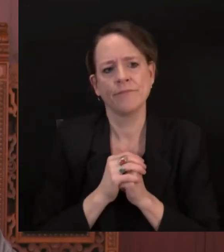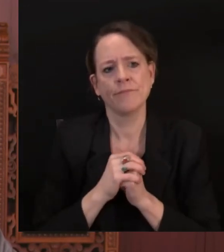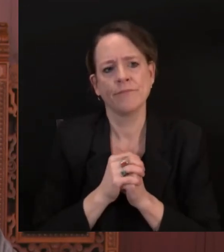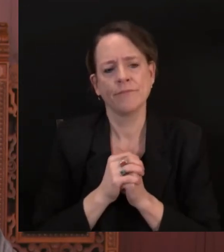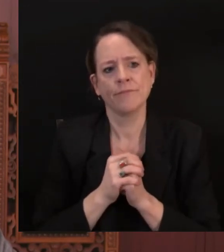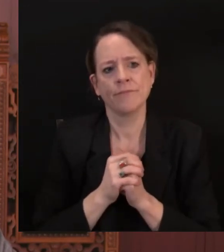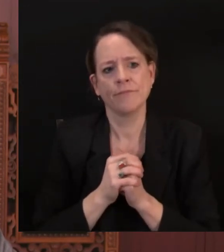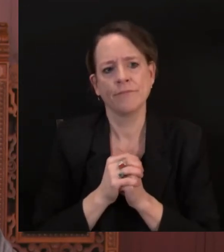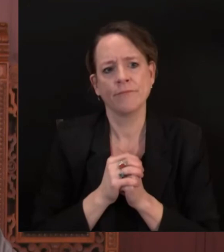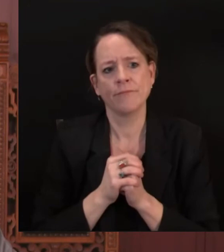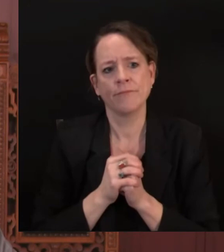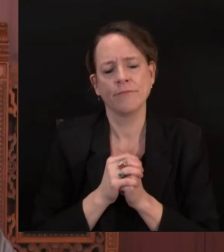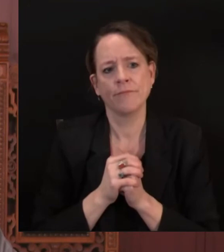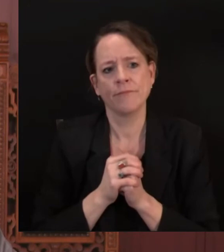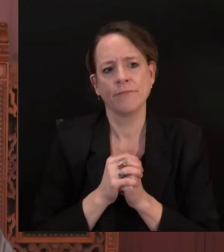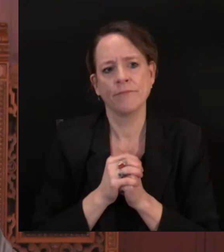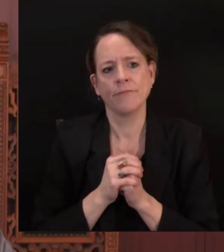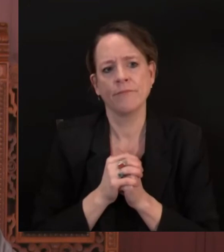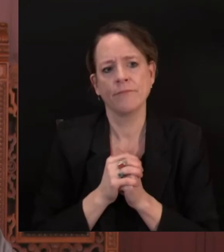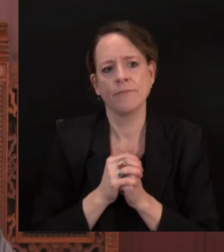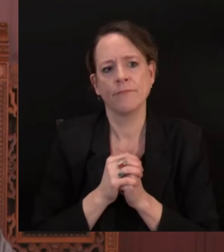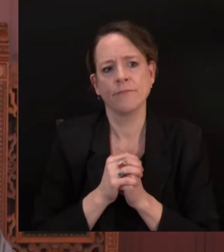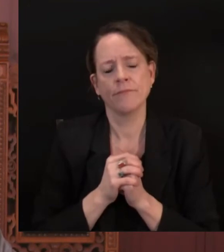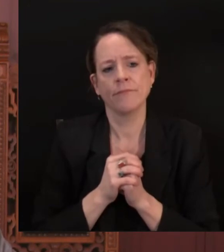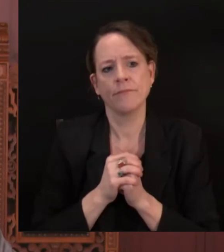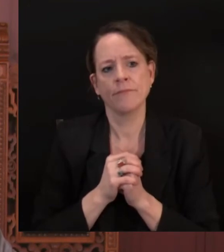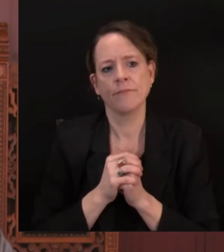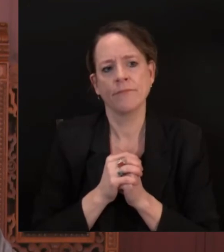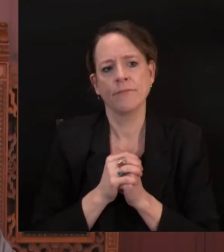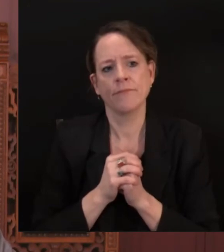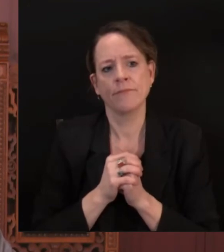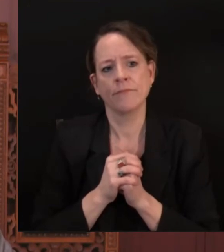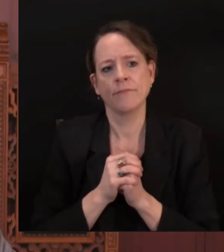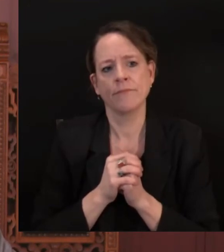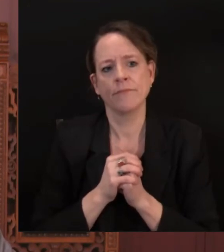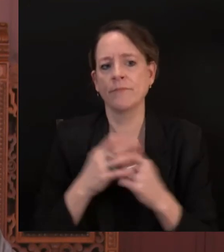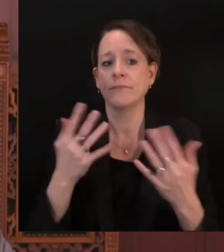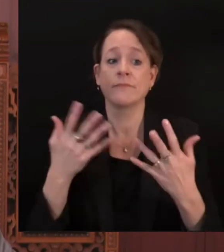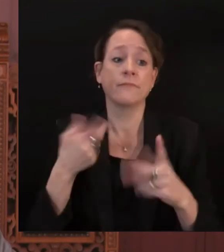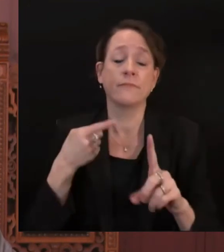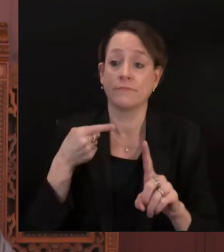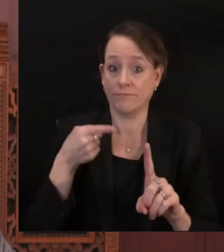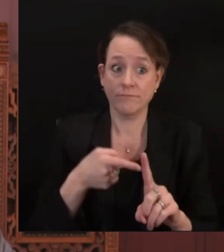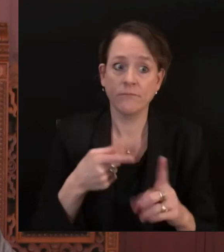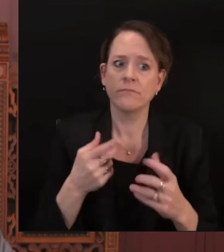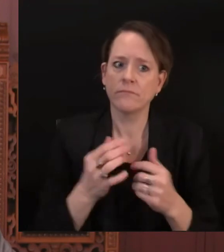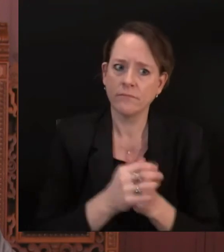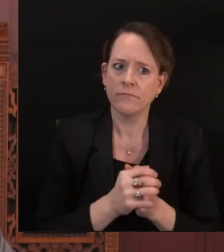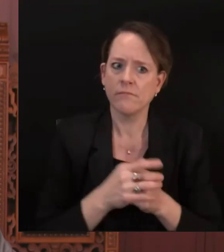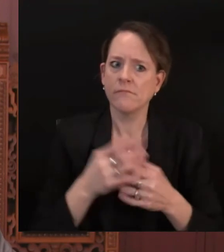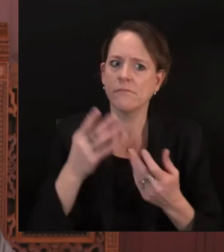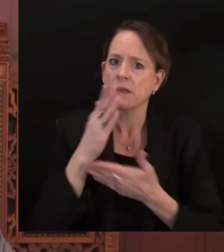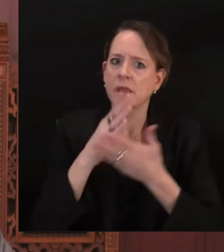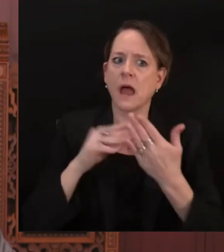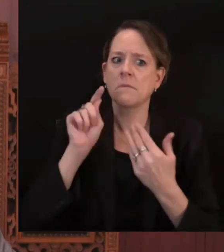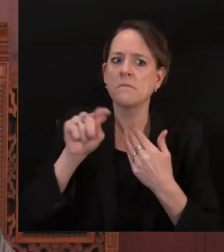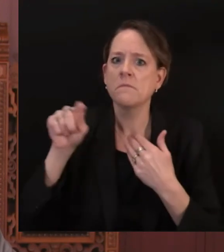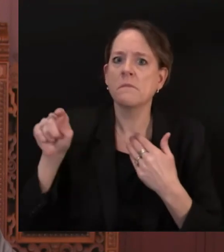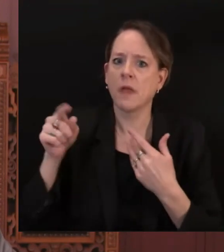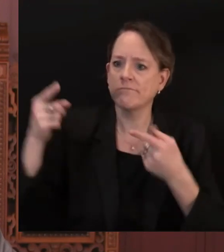have significant common interests, and if we're going to let the perfect stand in the way of the good,